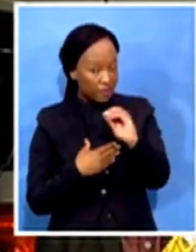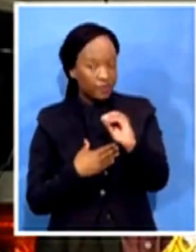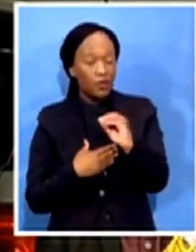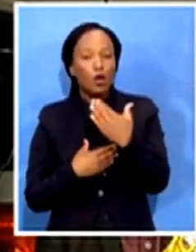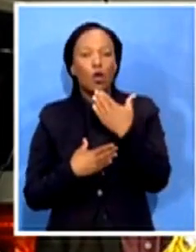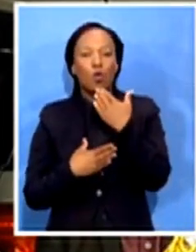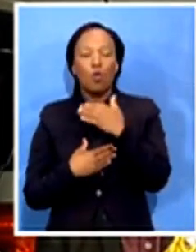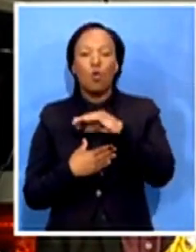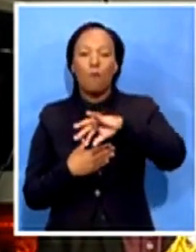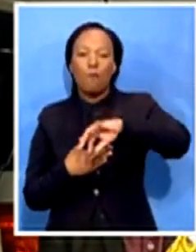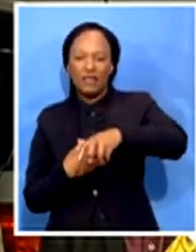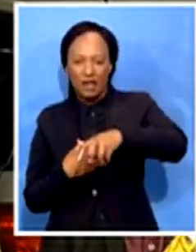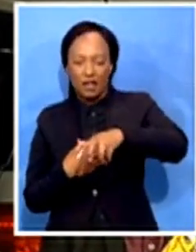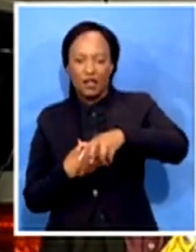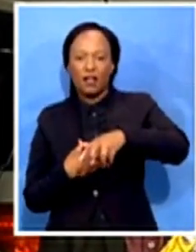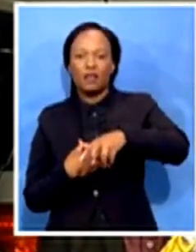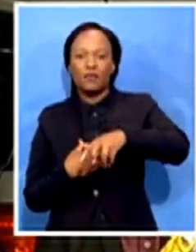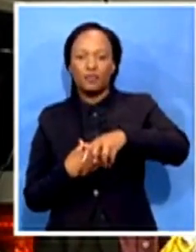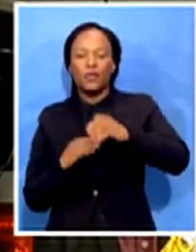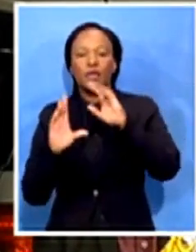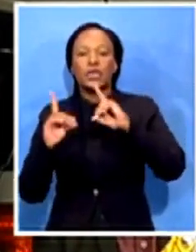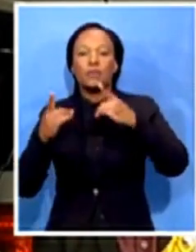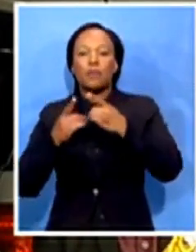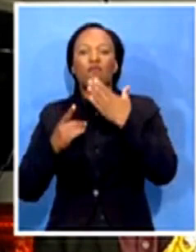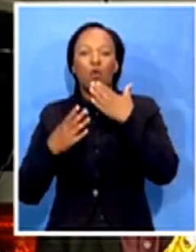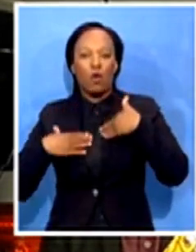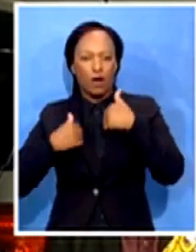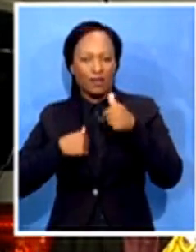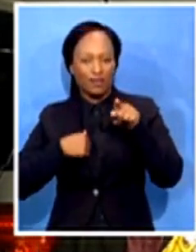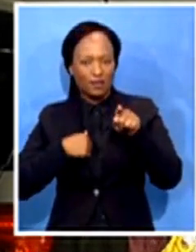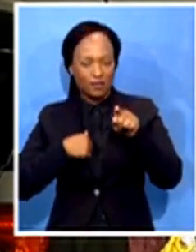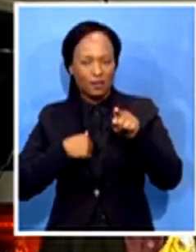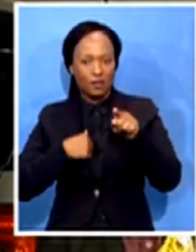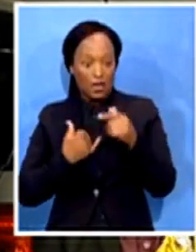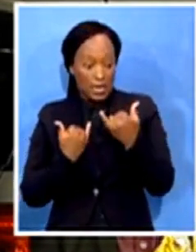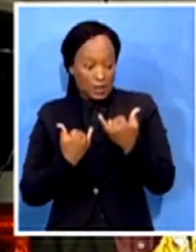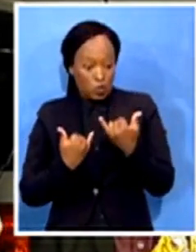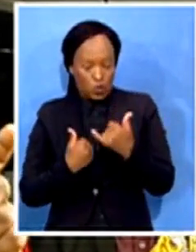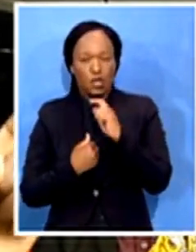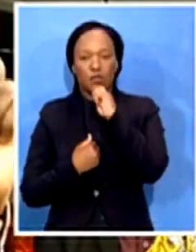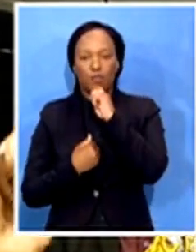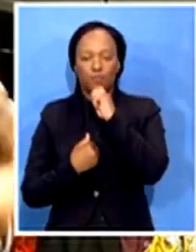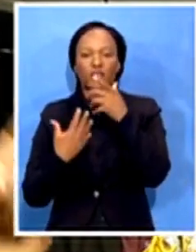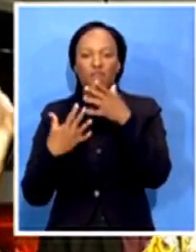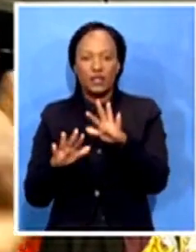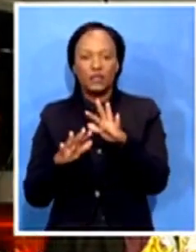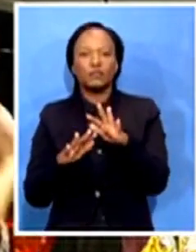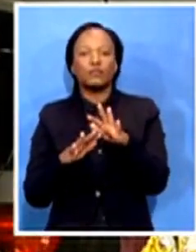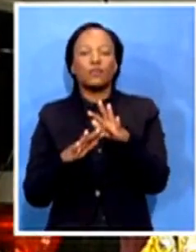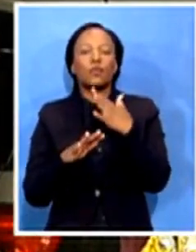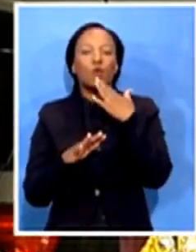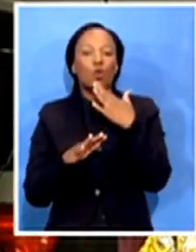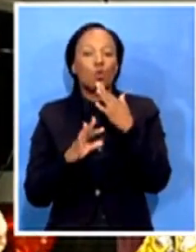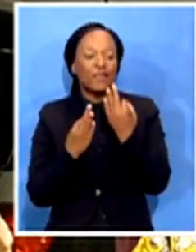the provincial Department of Health is this morning going to all the facilities just to make sure that there will be